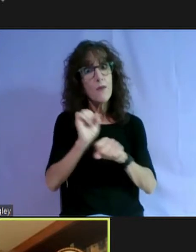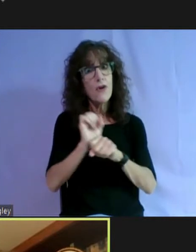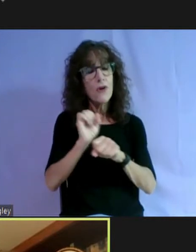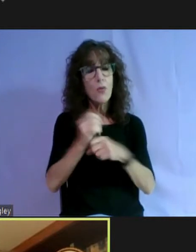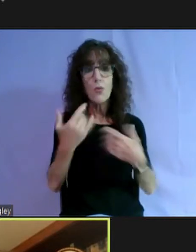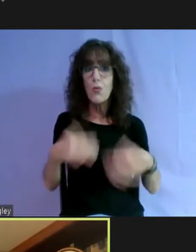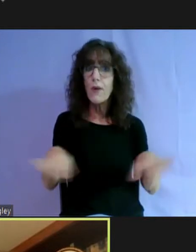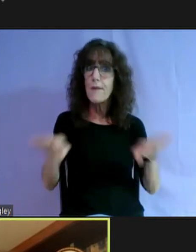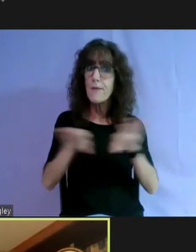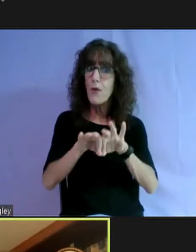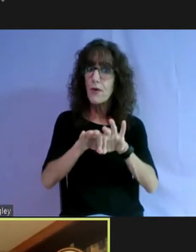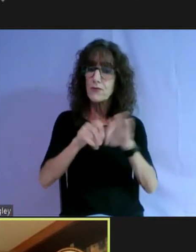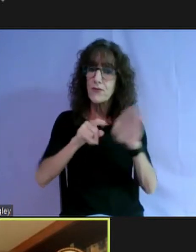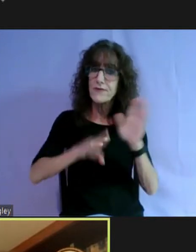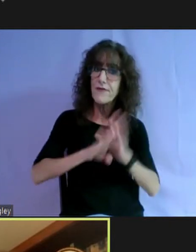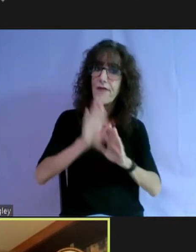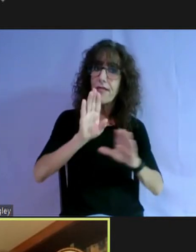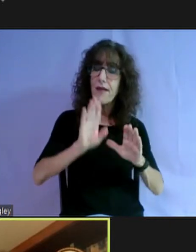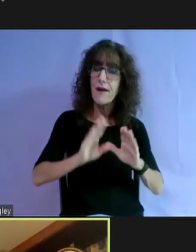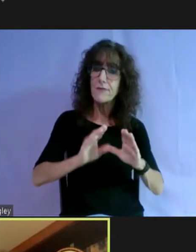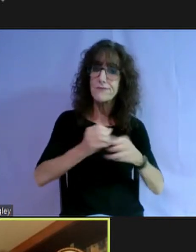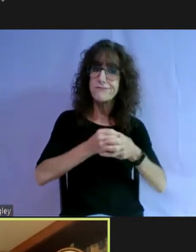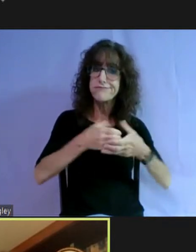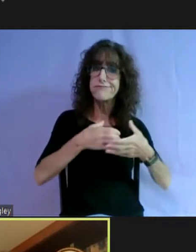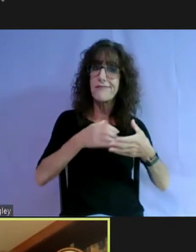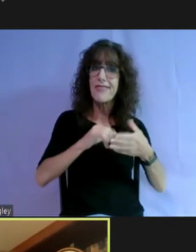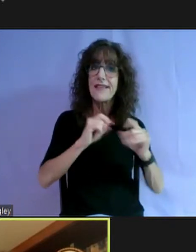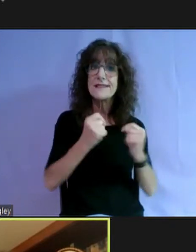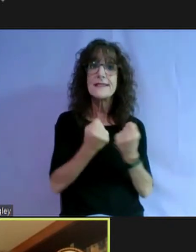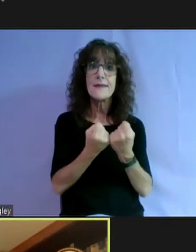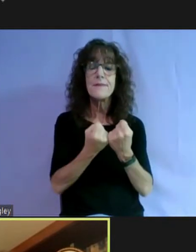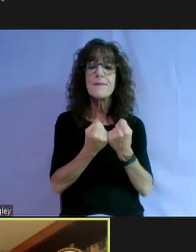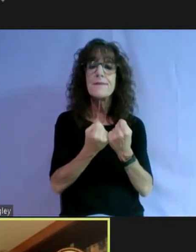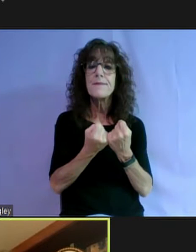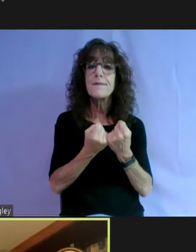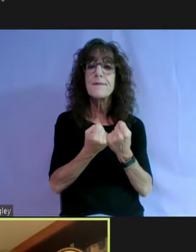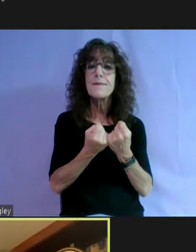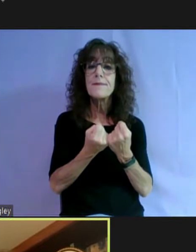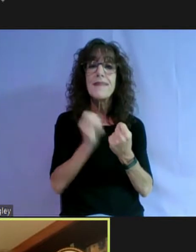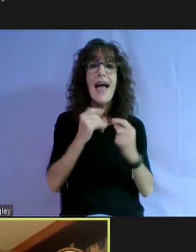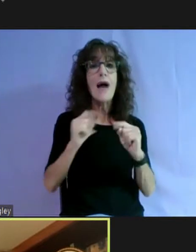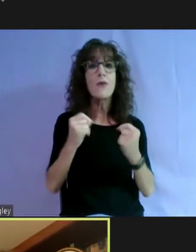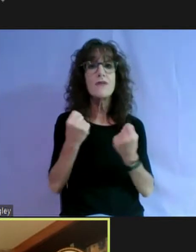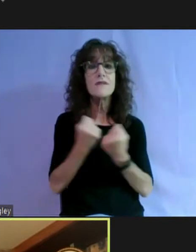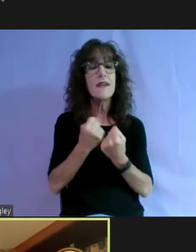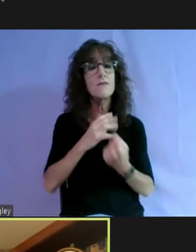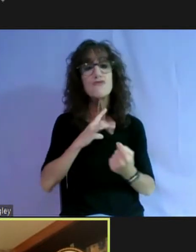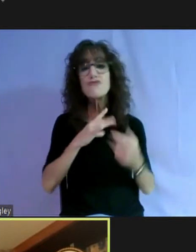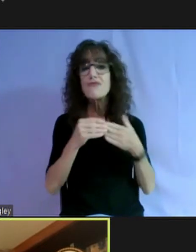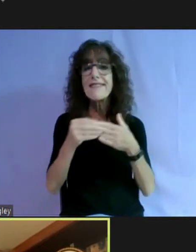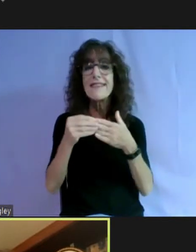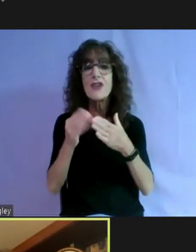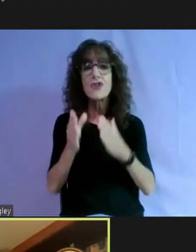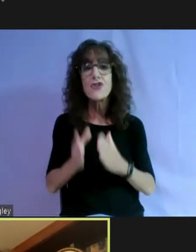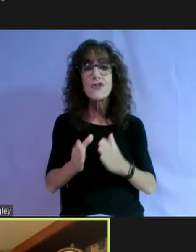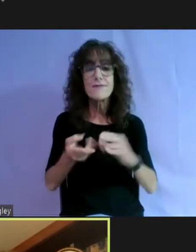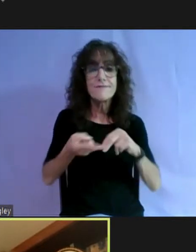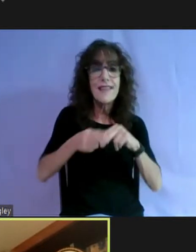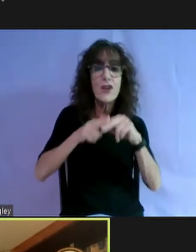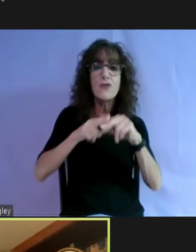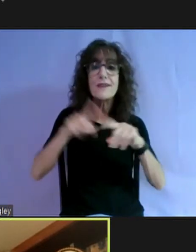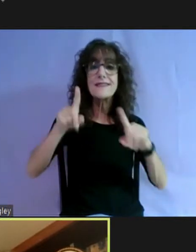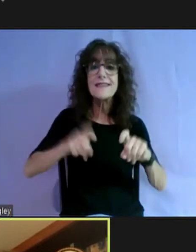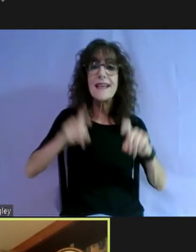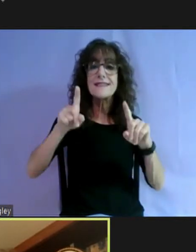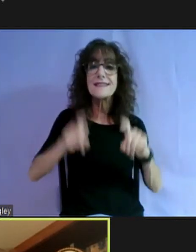we've grown that team. Um, and our team has been at the forefront. They've been able to increase testing. When